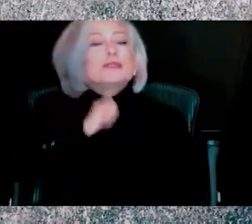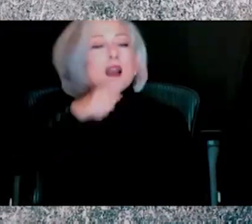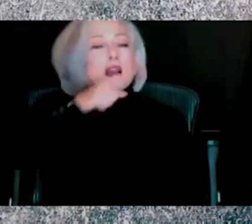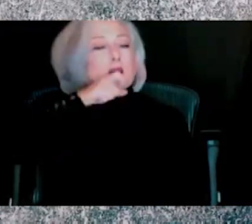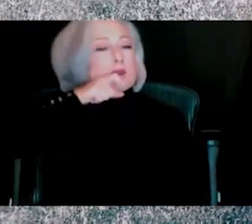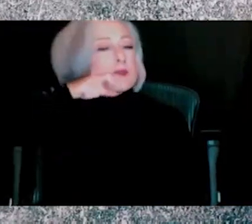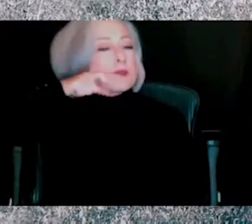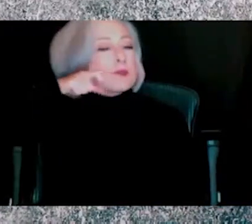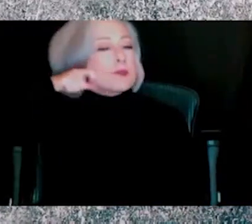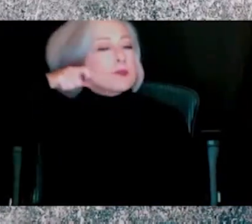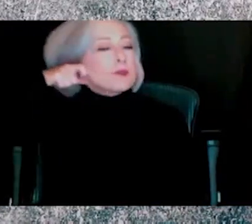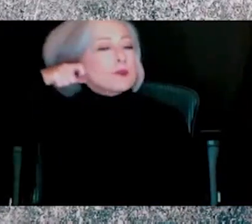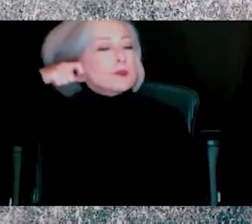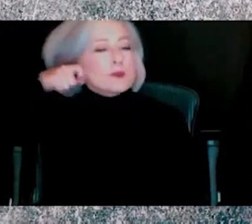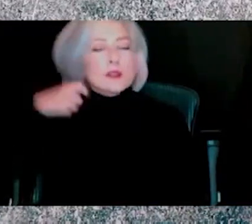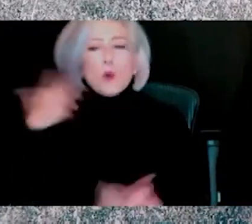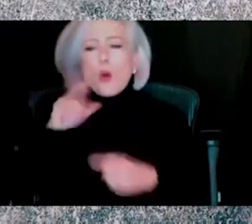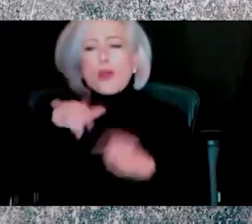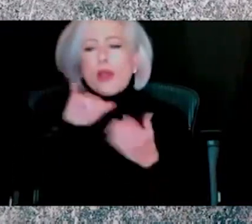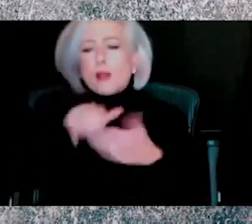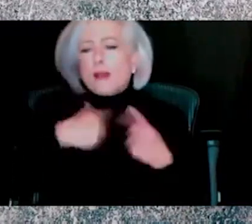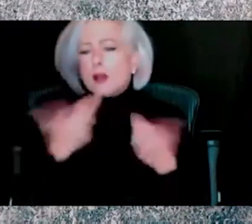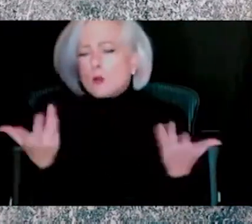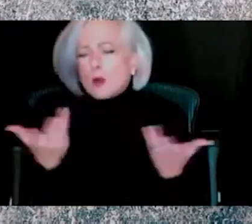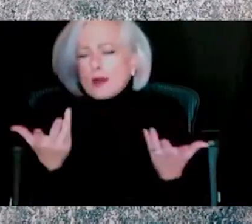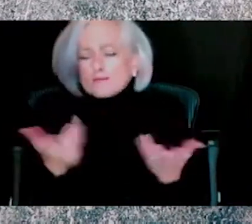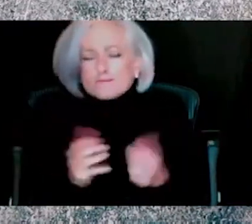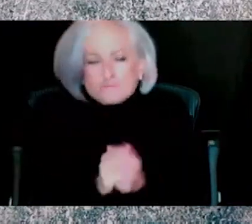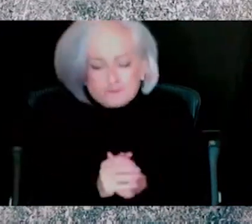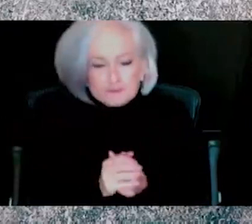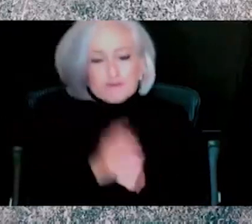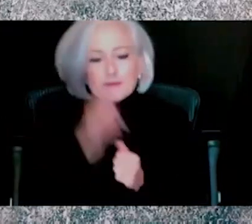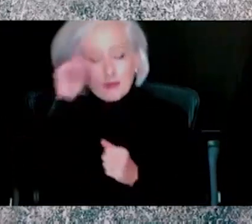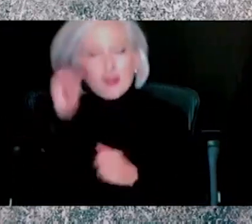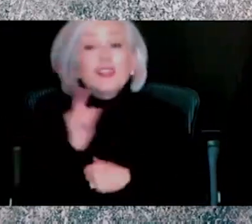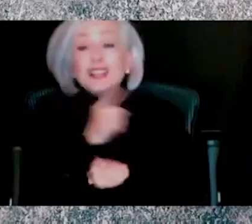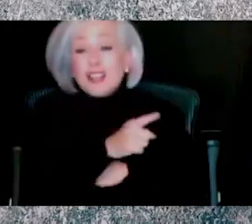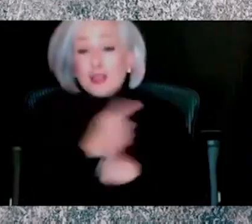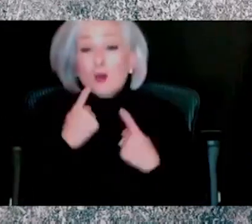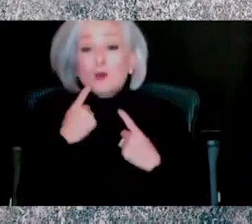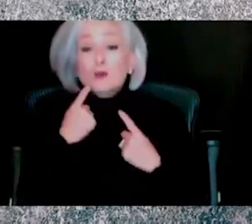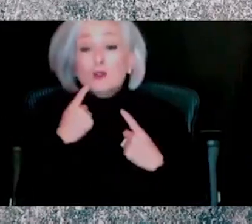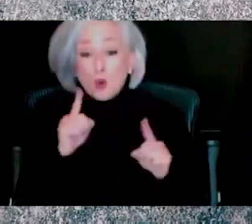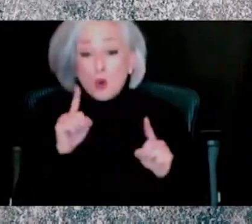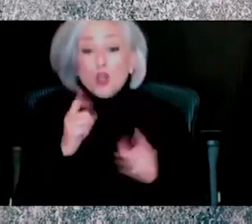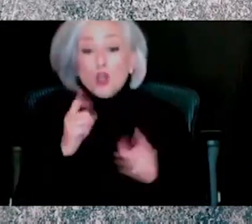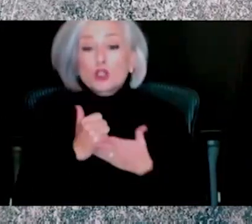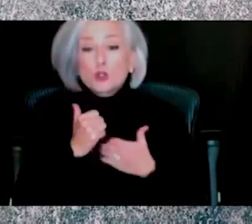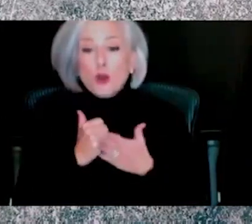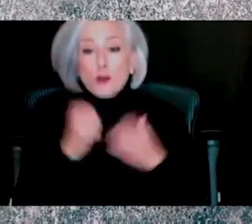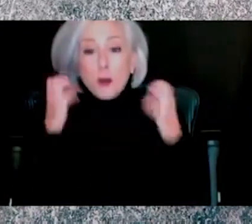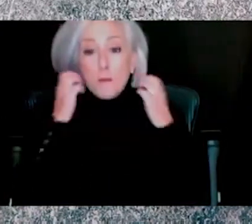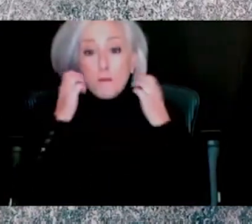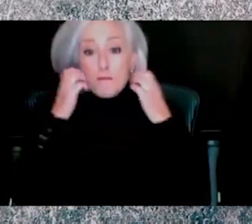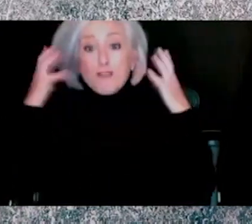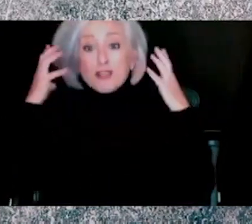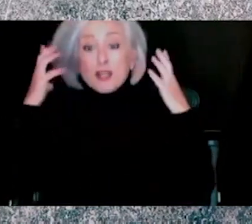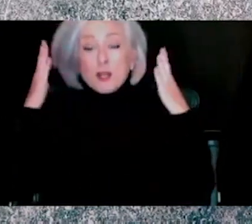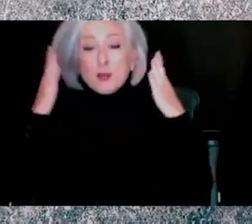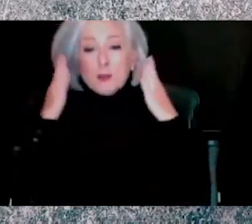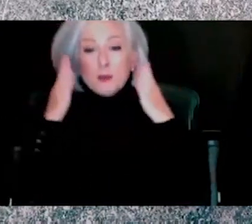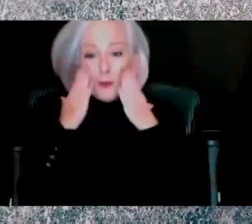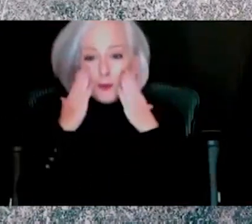media feed. What are these about? These work? So these work to depuff your skin, and basically it helps massage